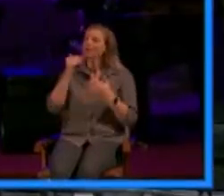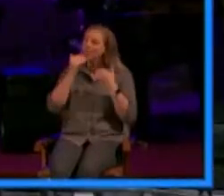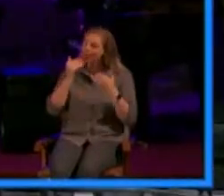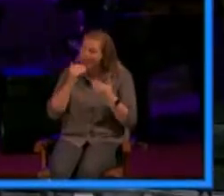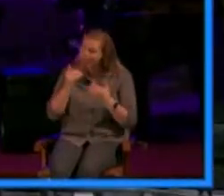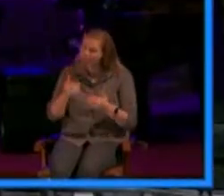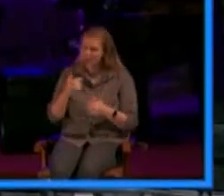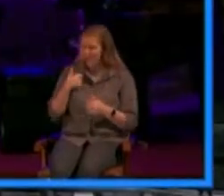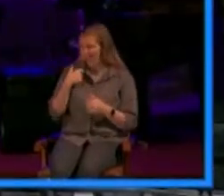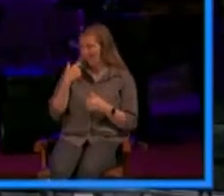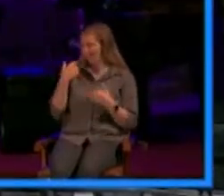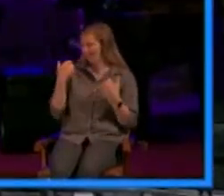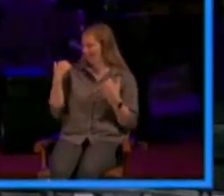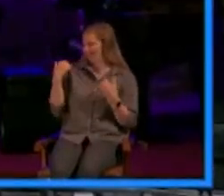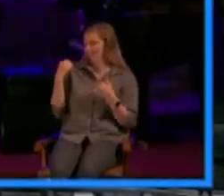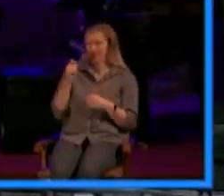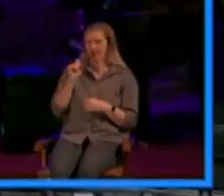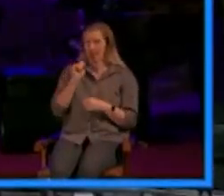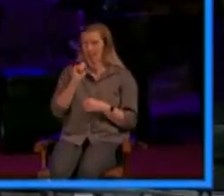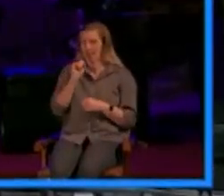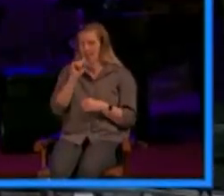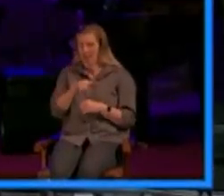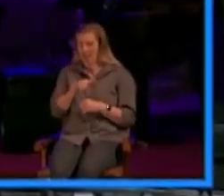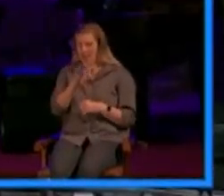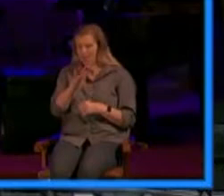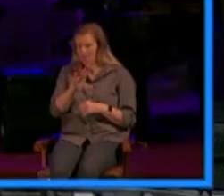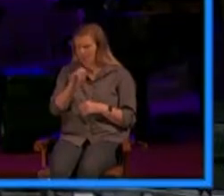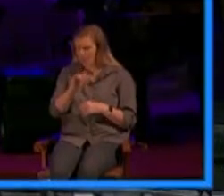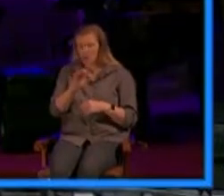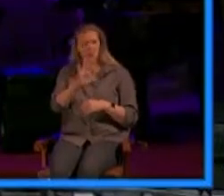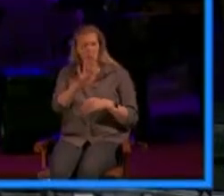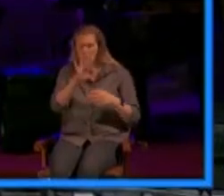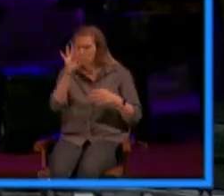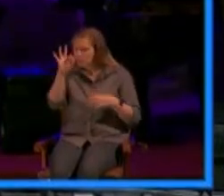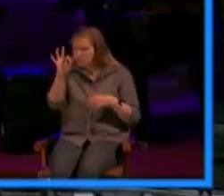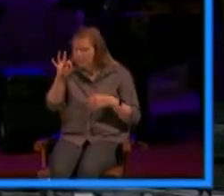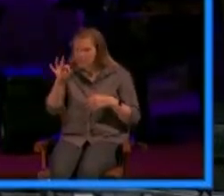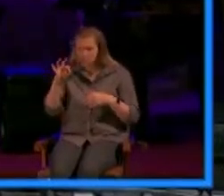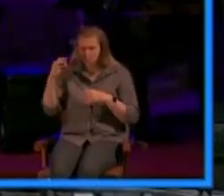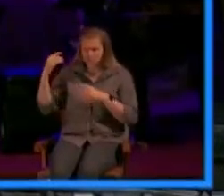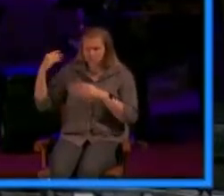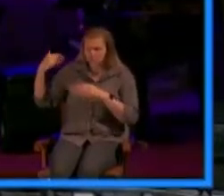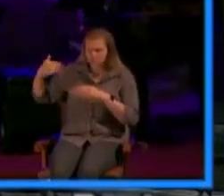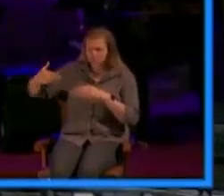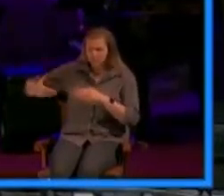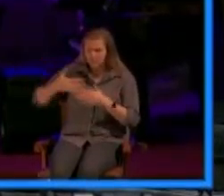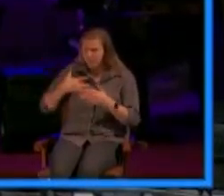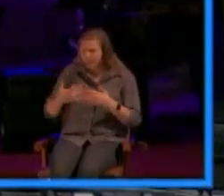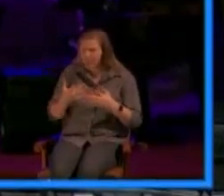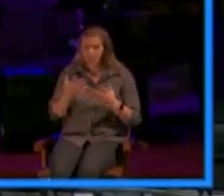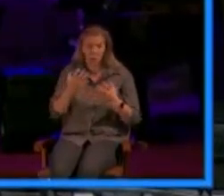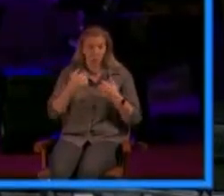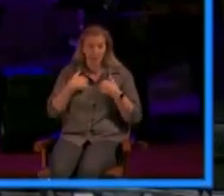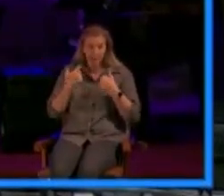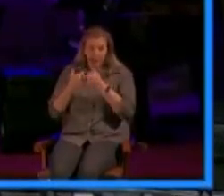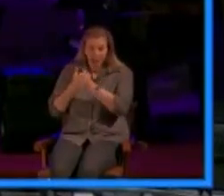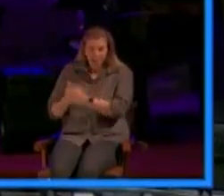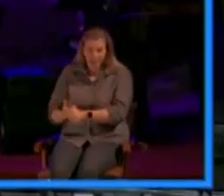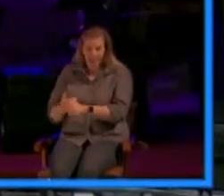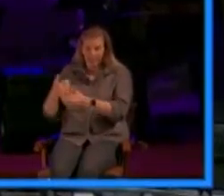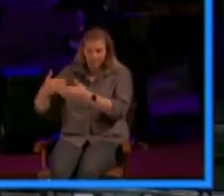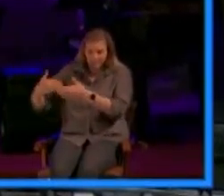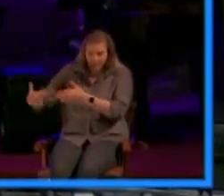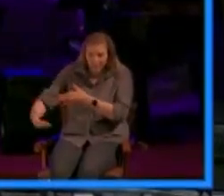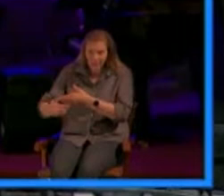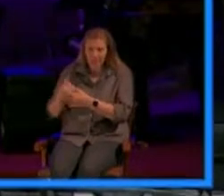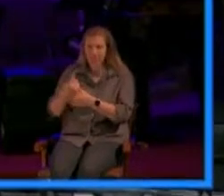Gorey what he'd been preaching, was there anything particular that he might want me to try to hit thematically? And he said, no,